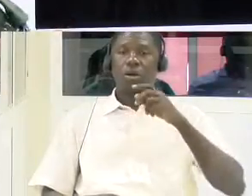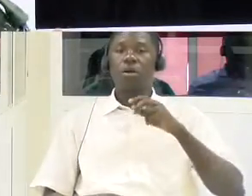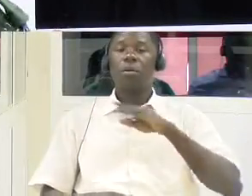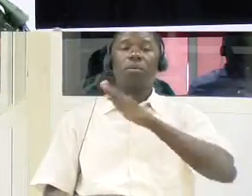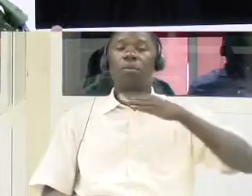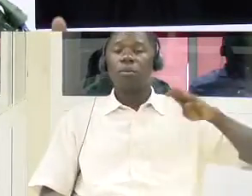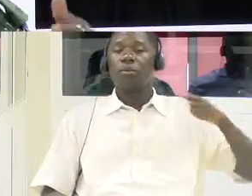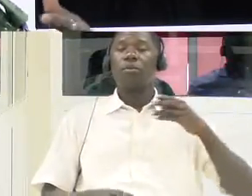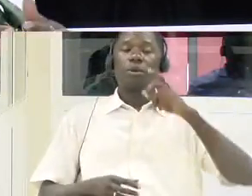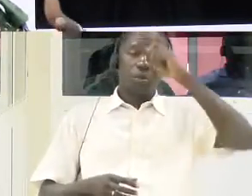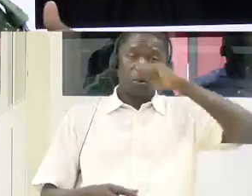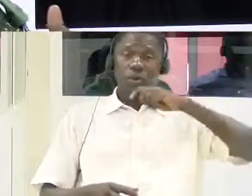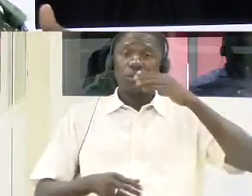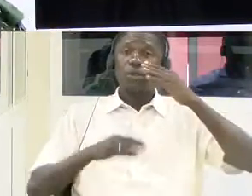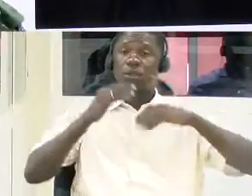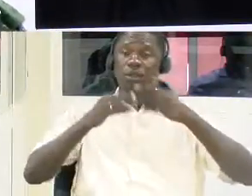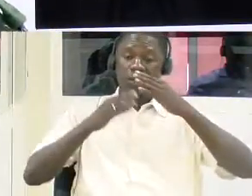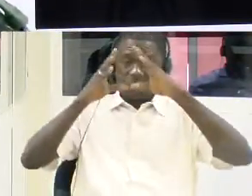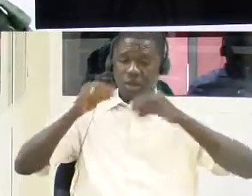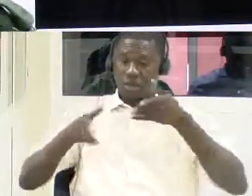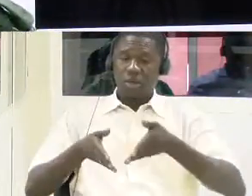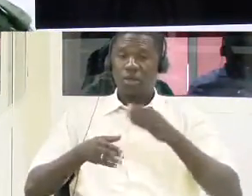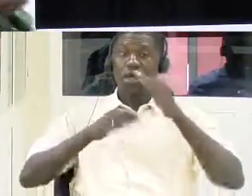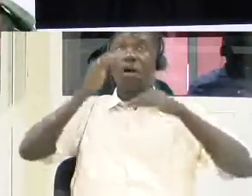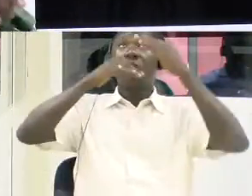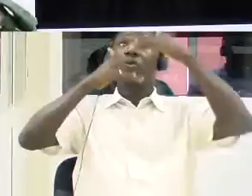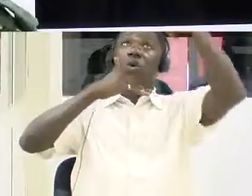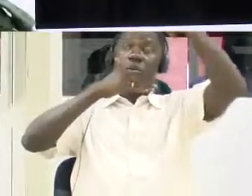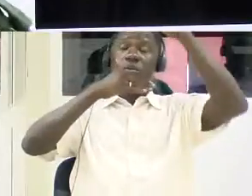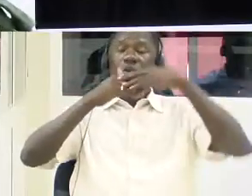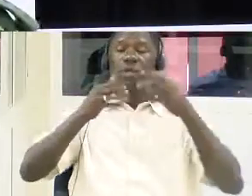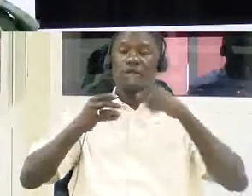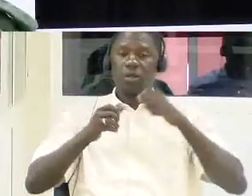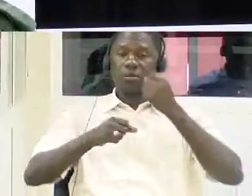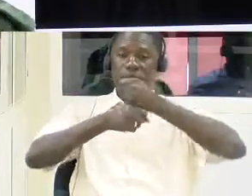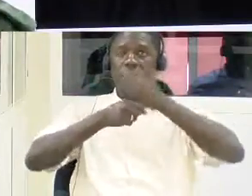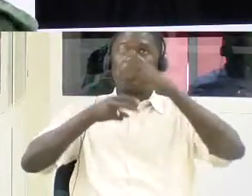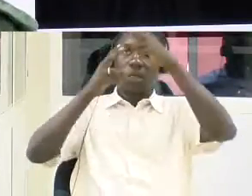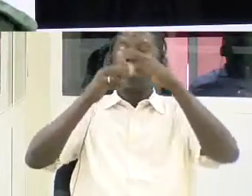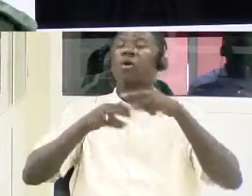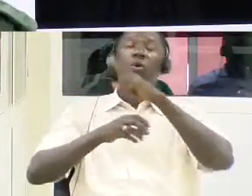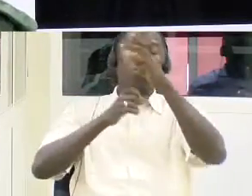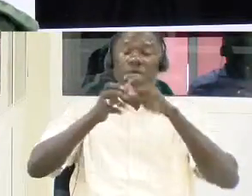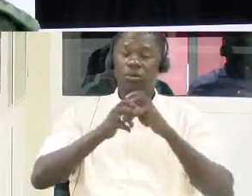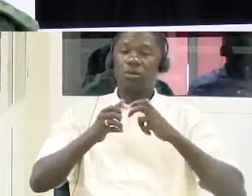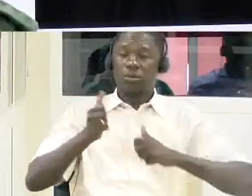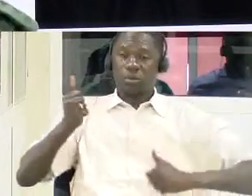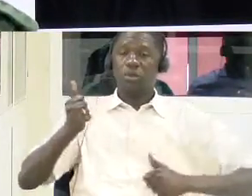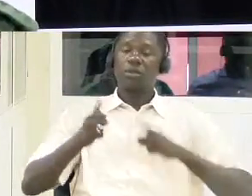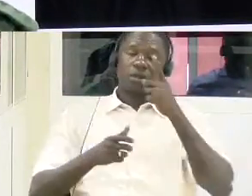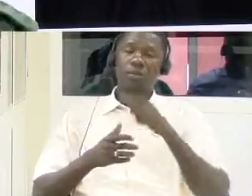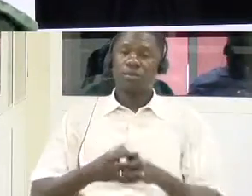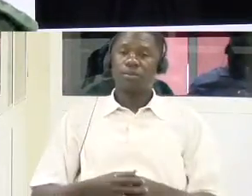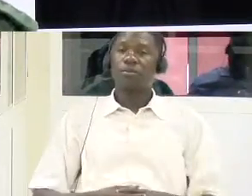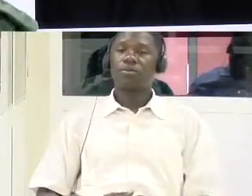my people there to operate with the police, and I have to talk to both of them because they are operating together. And I said to them, I